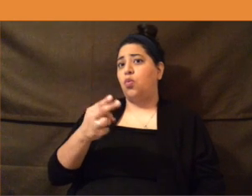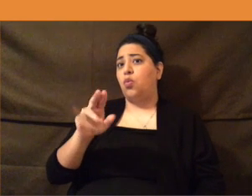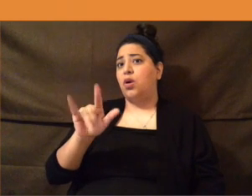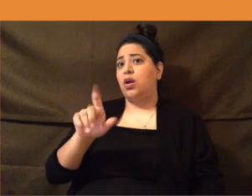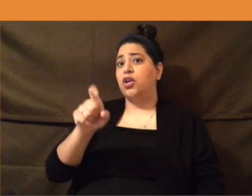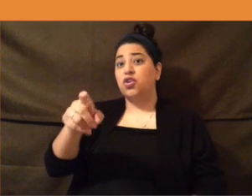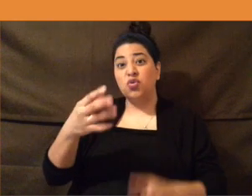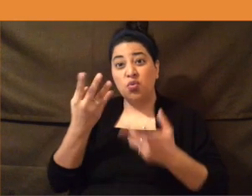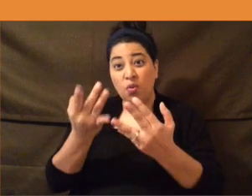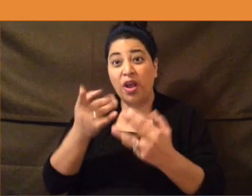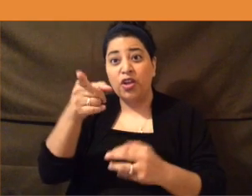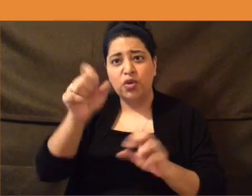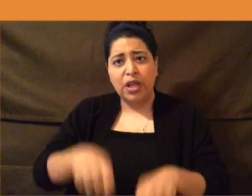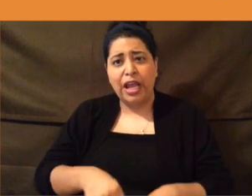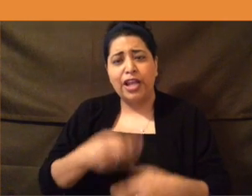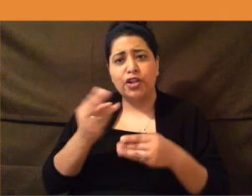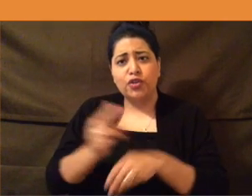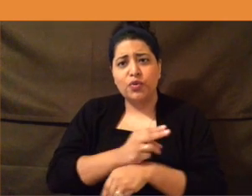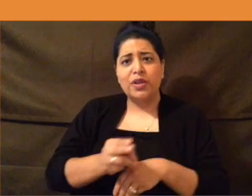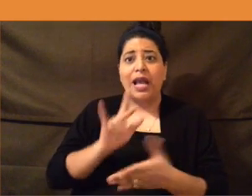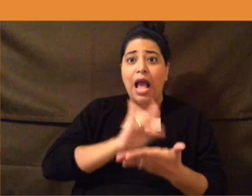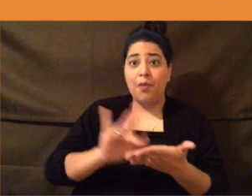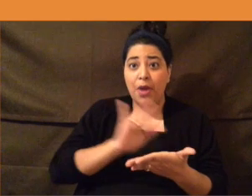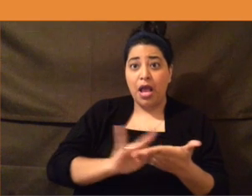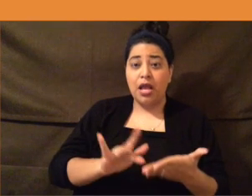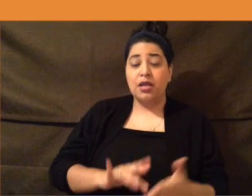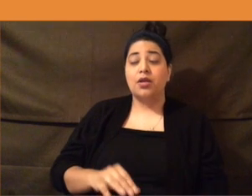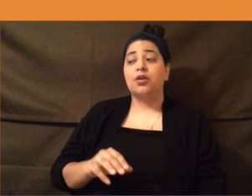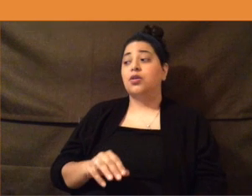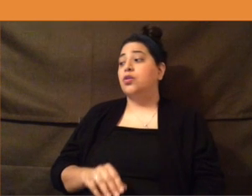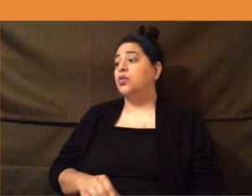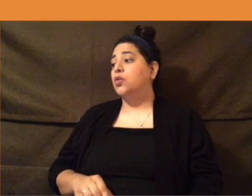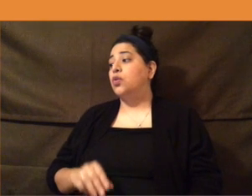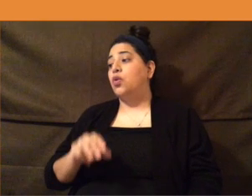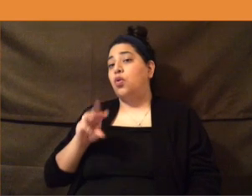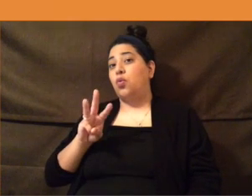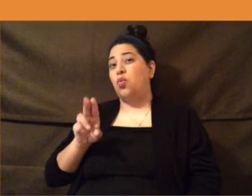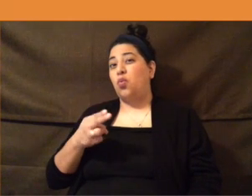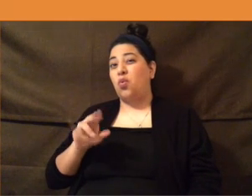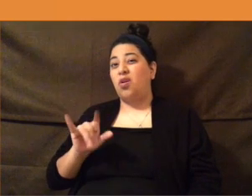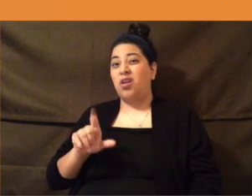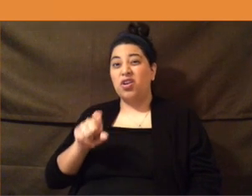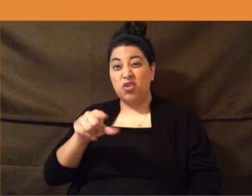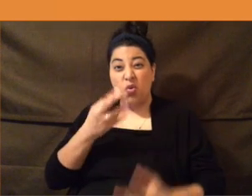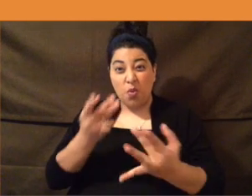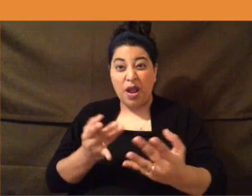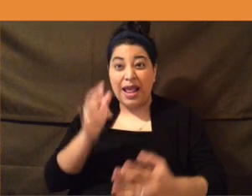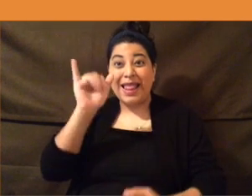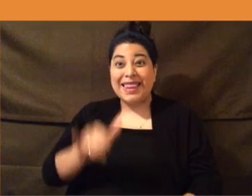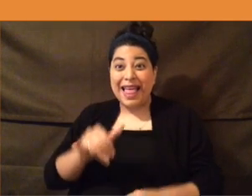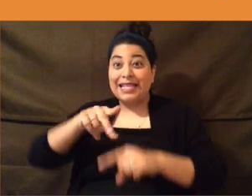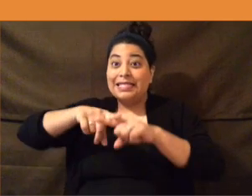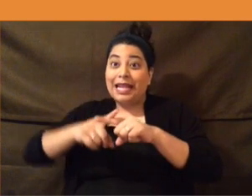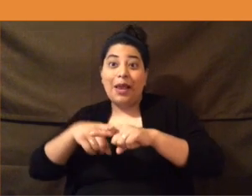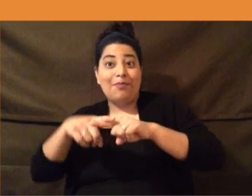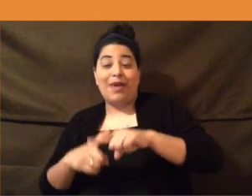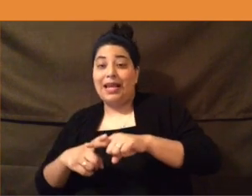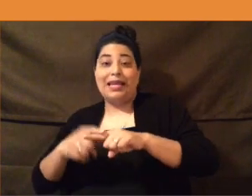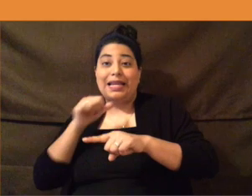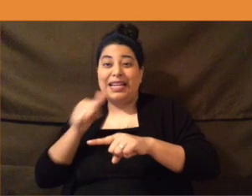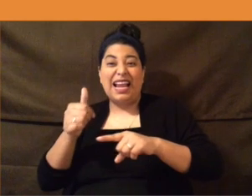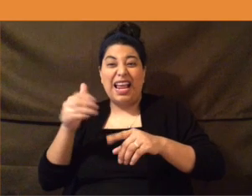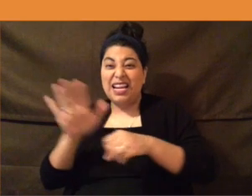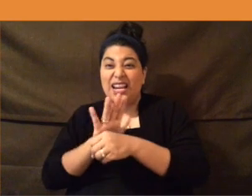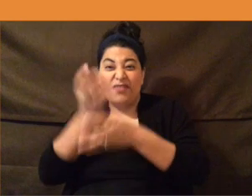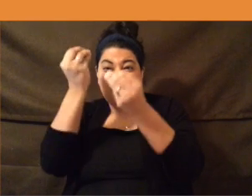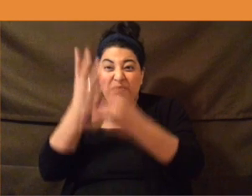waiting, comma, you may use the iPad. While you are waiting is my dependent clause. It doesn't make sense by itself. It